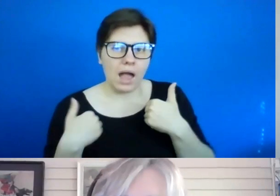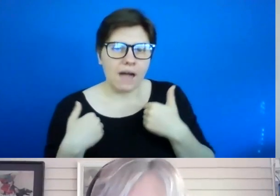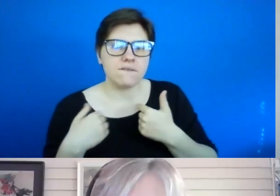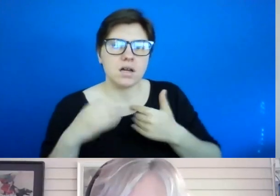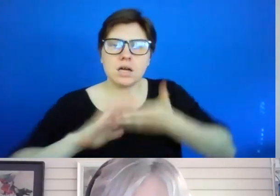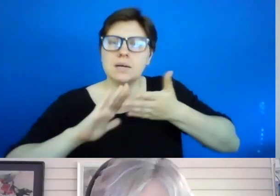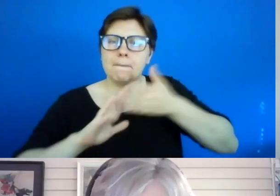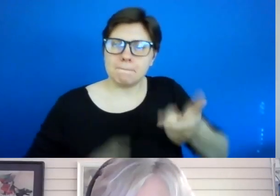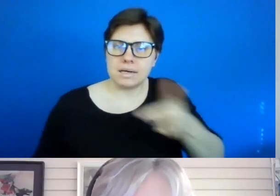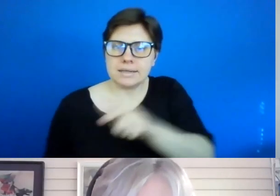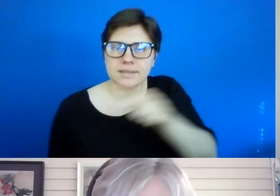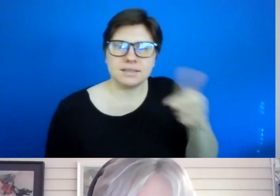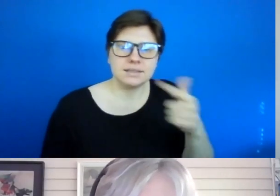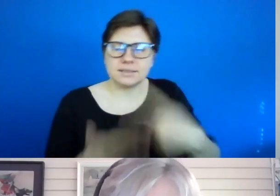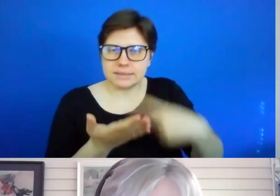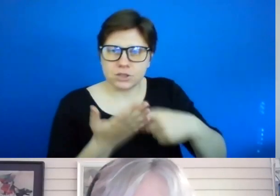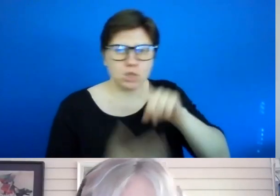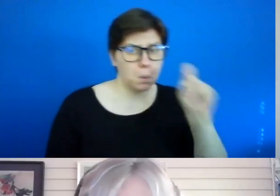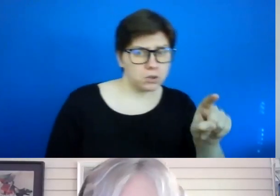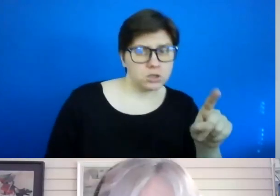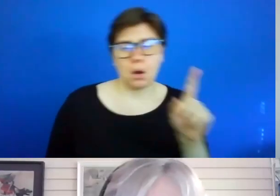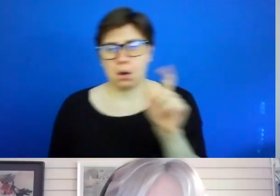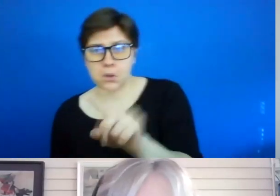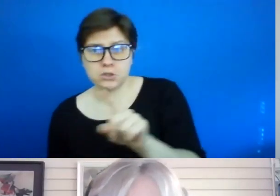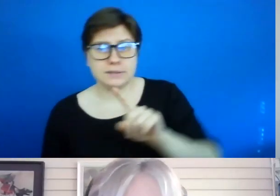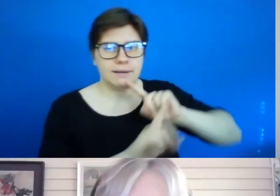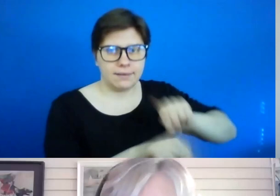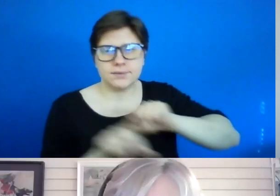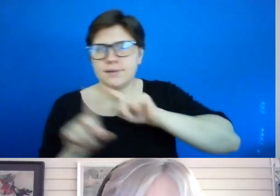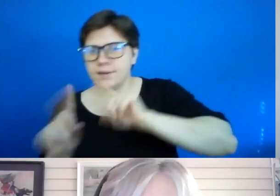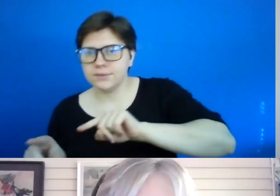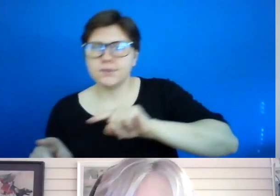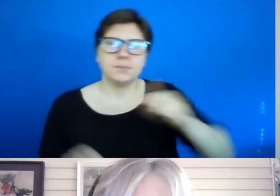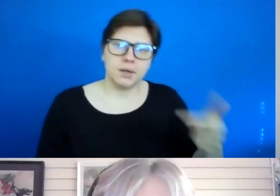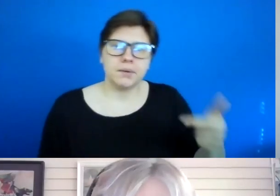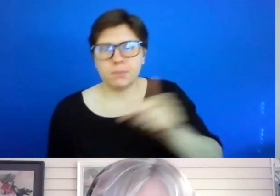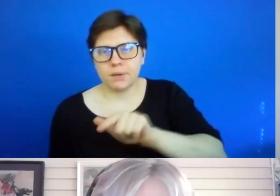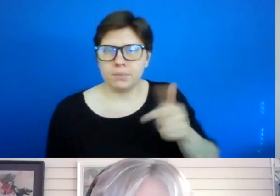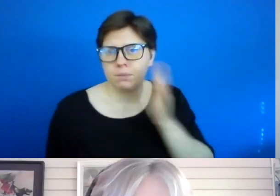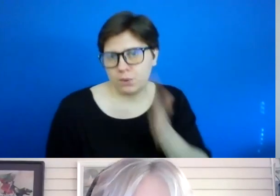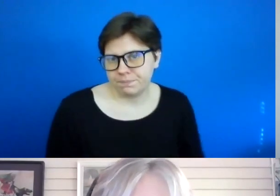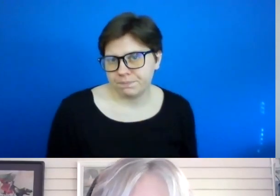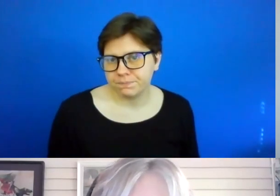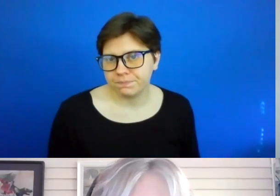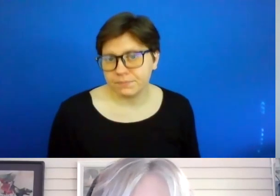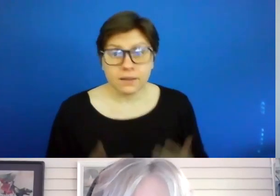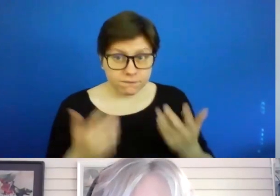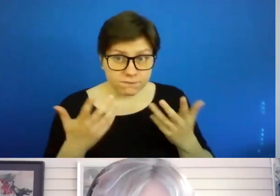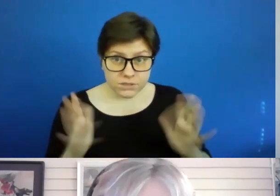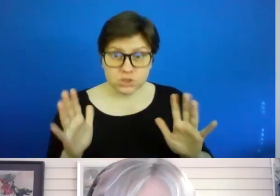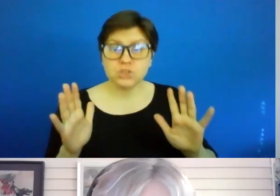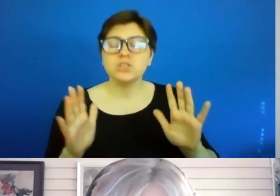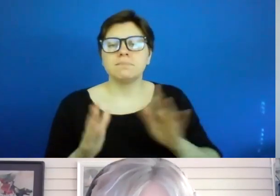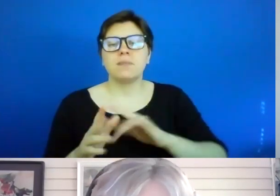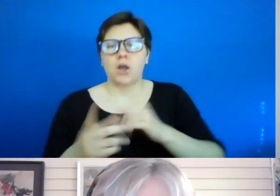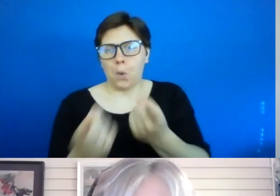pose questions of both of the speakers and they will respond, and there'll be some back and forth. After that, we will move to questions